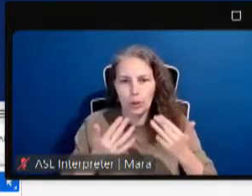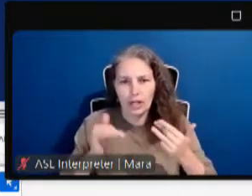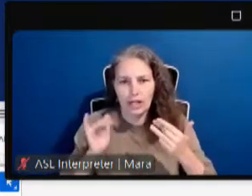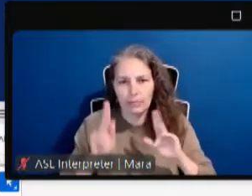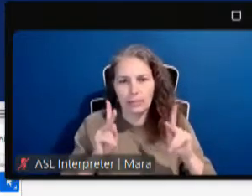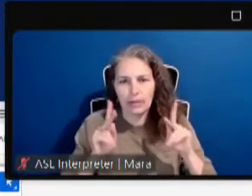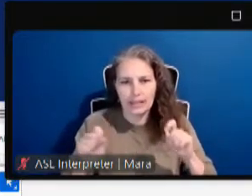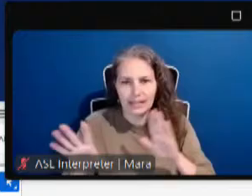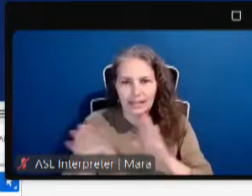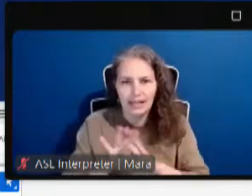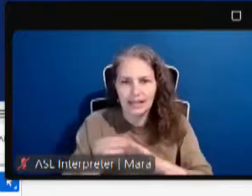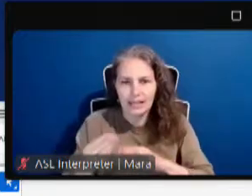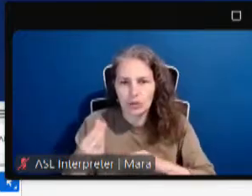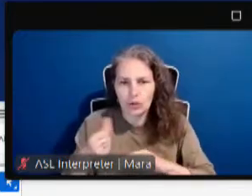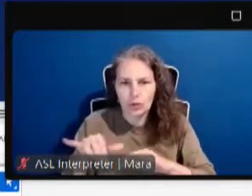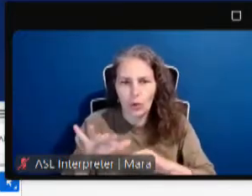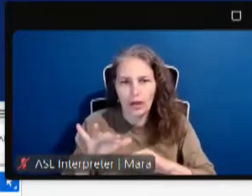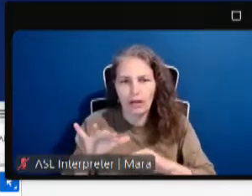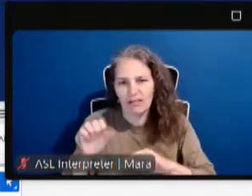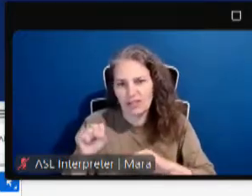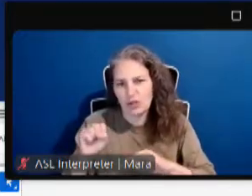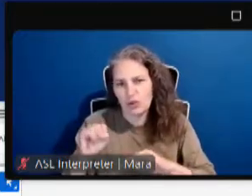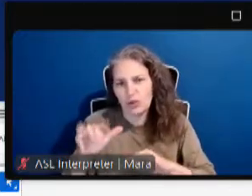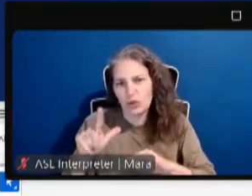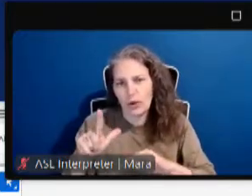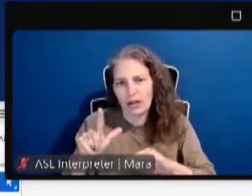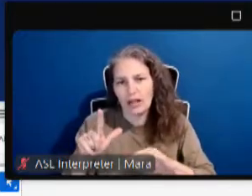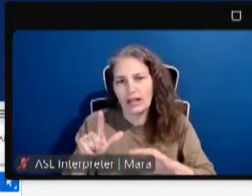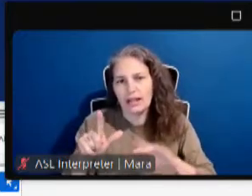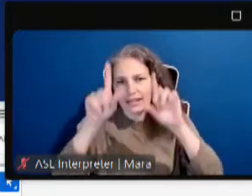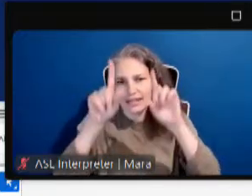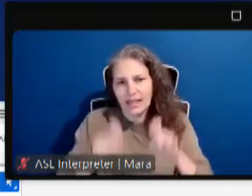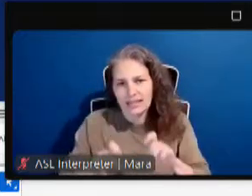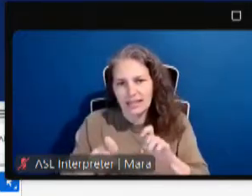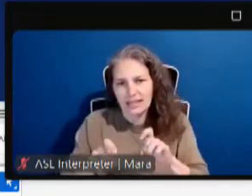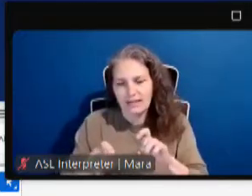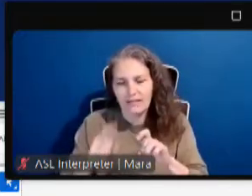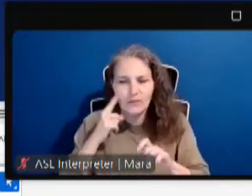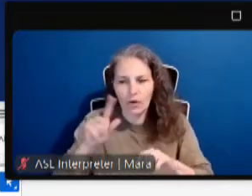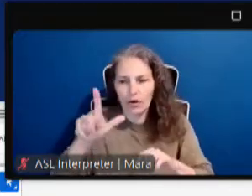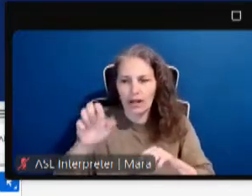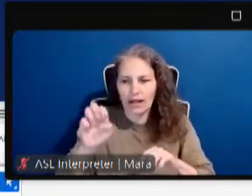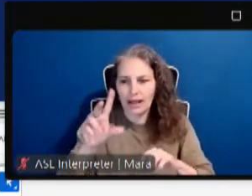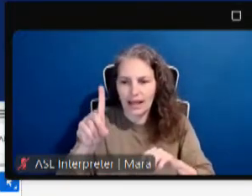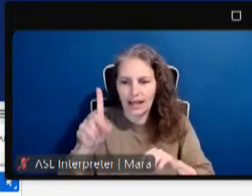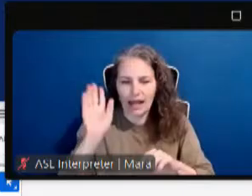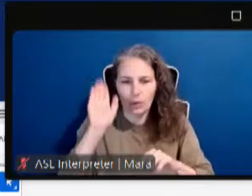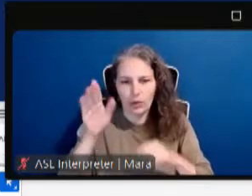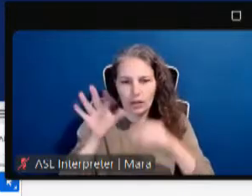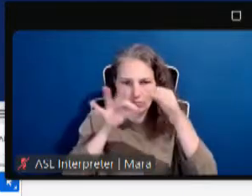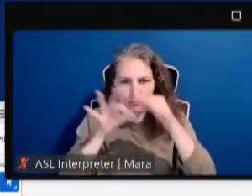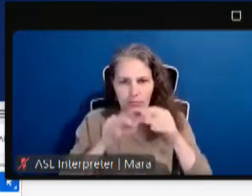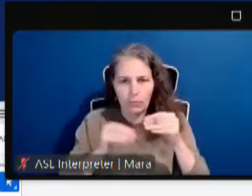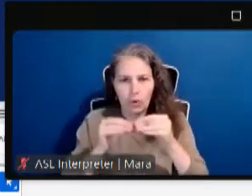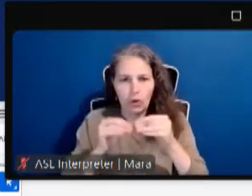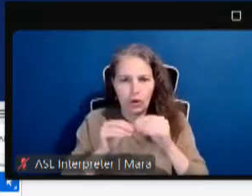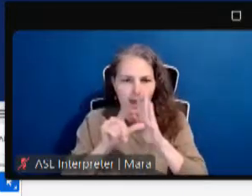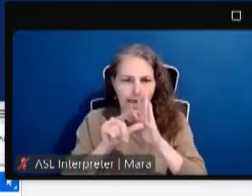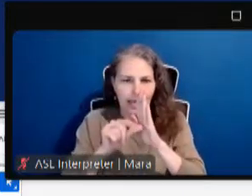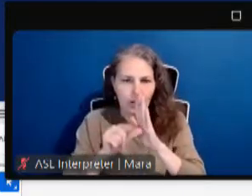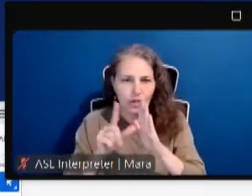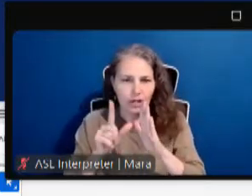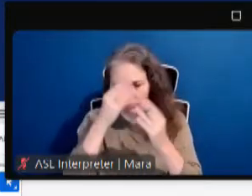or I should say rather, soil testing for lead. More details to come on that. We will let that get